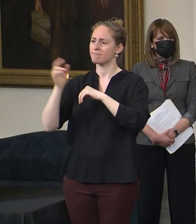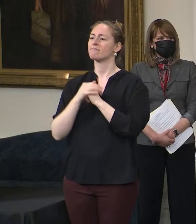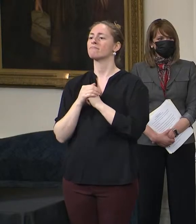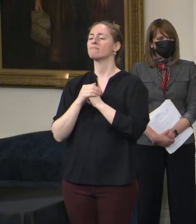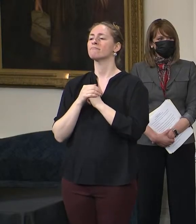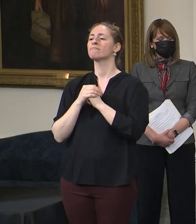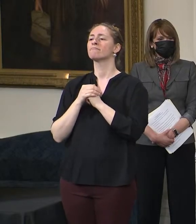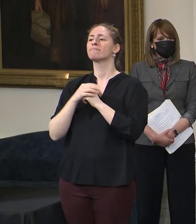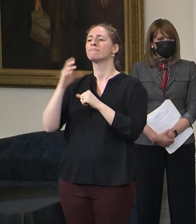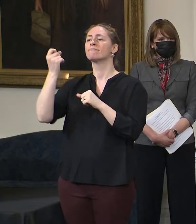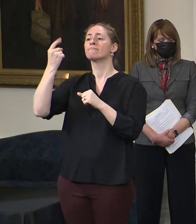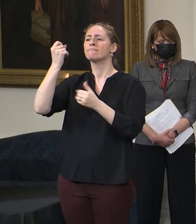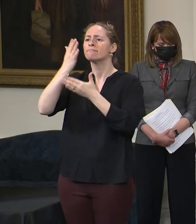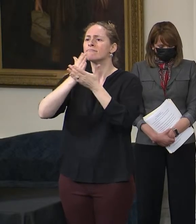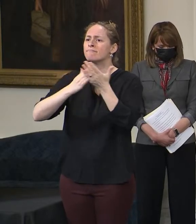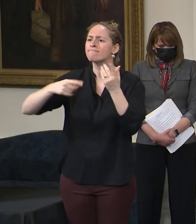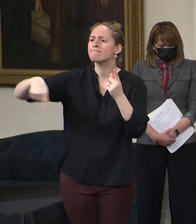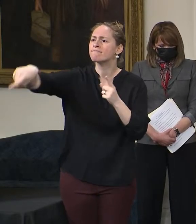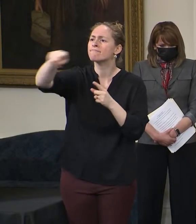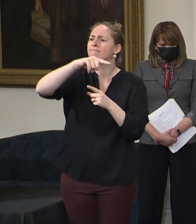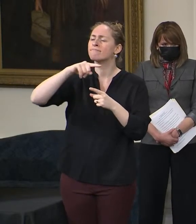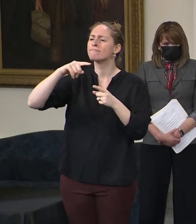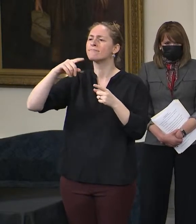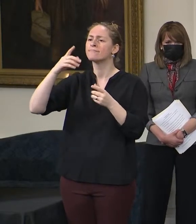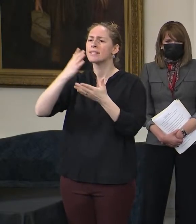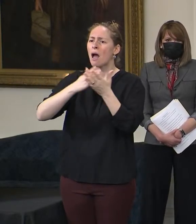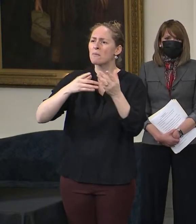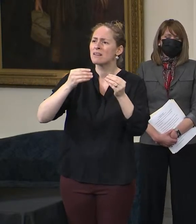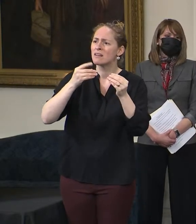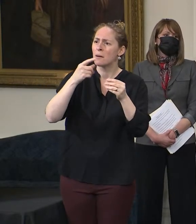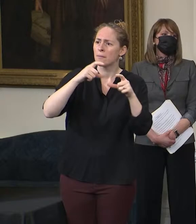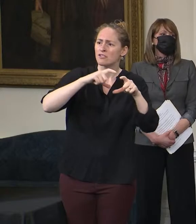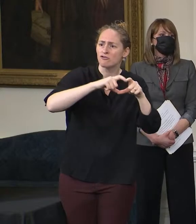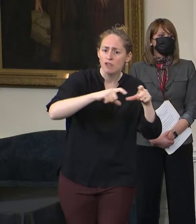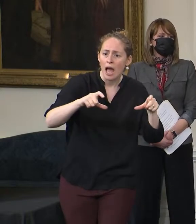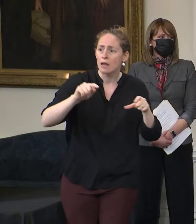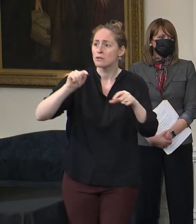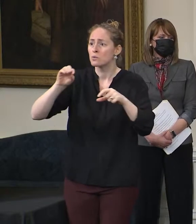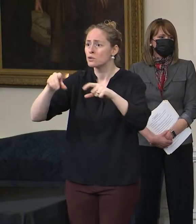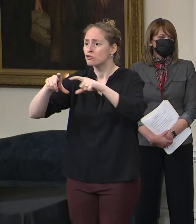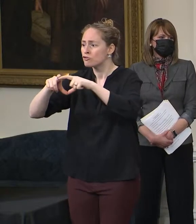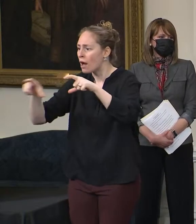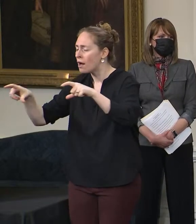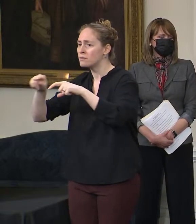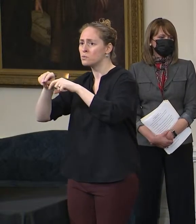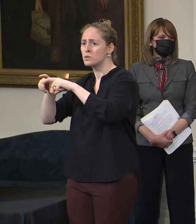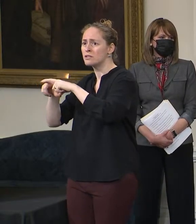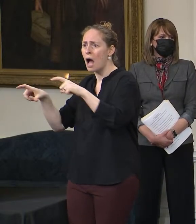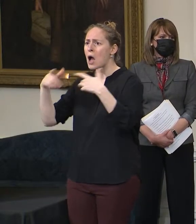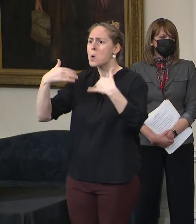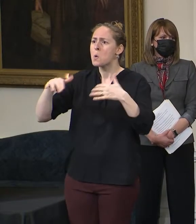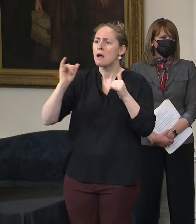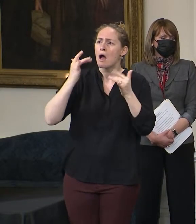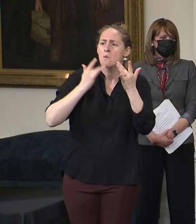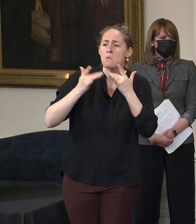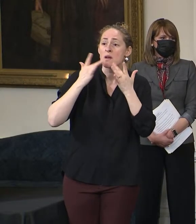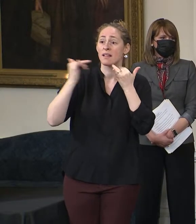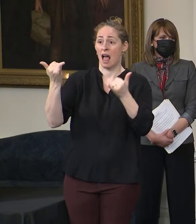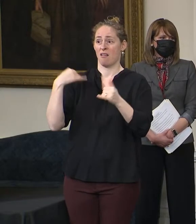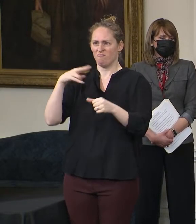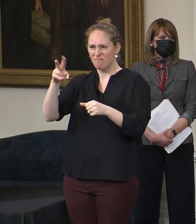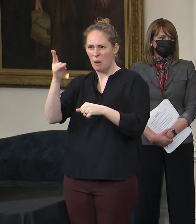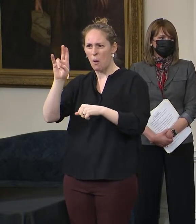jobs and that's all gone. That's why we're seeing a little more uptick right now. More people struggling right before the holidays. It's the end of the